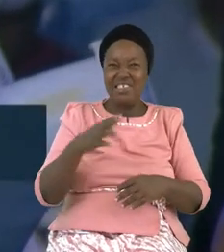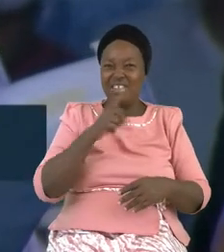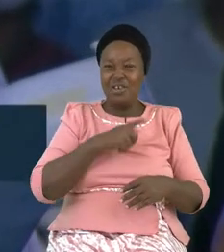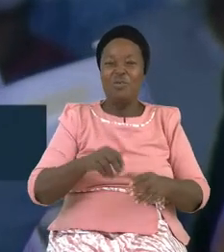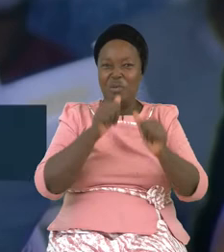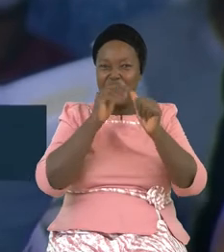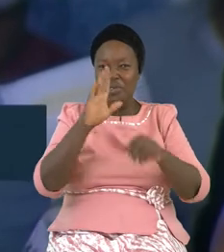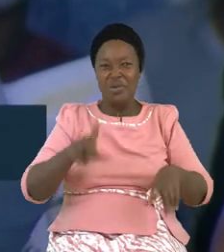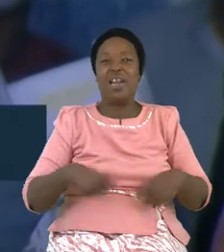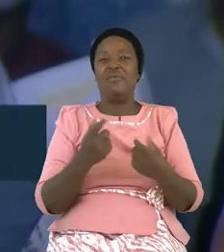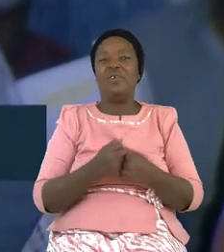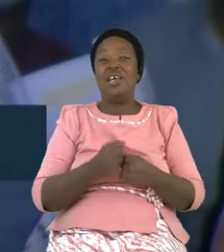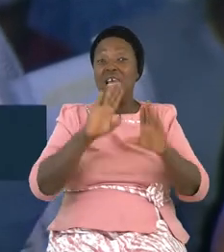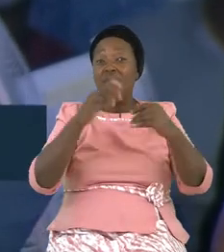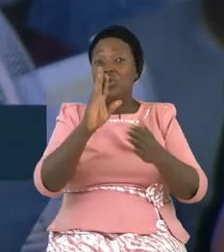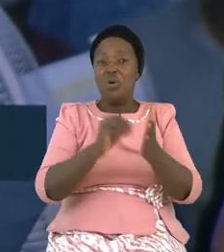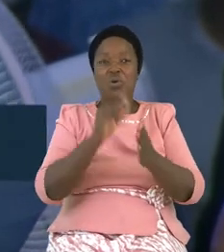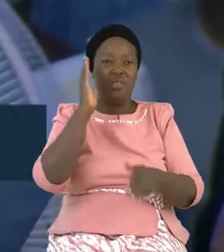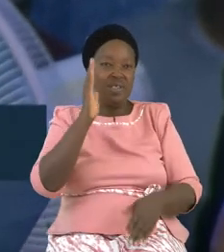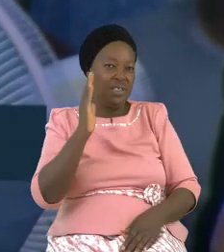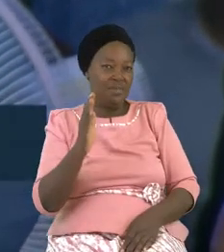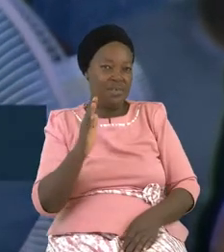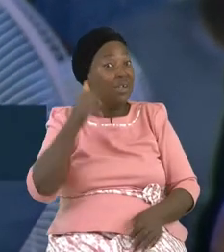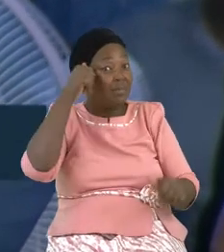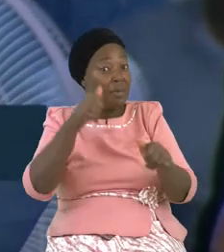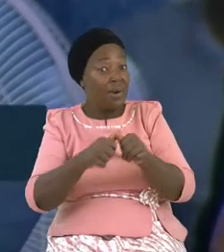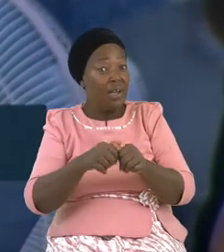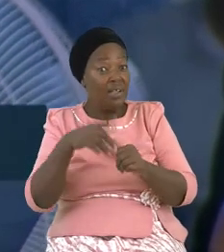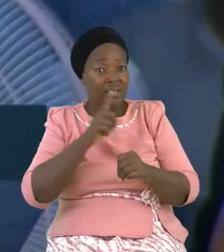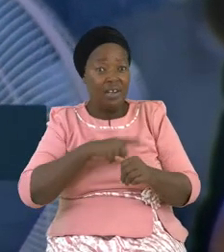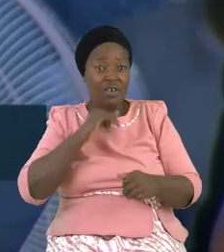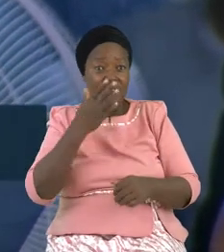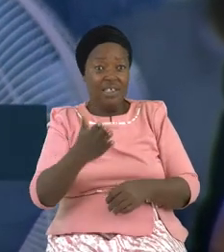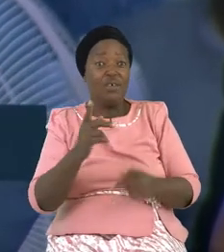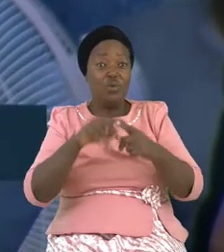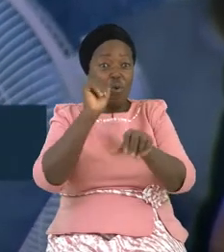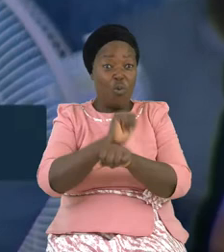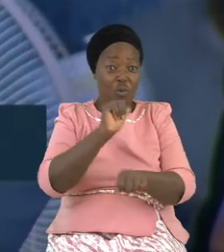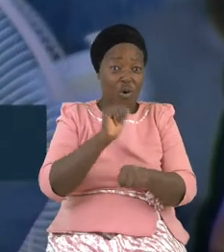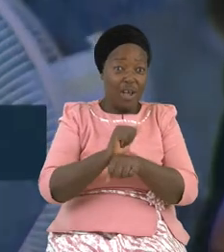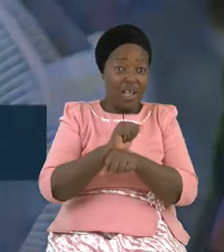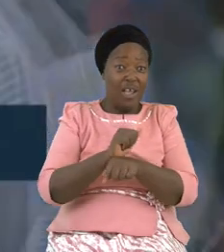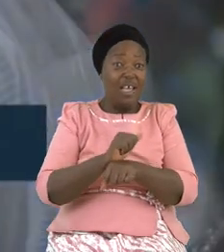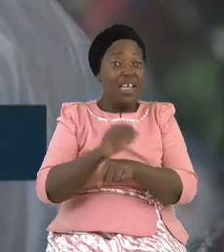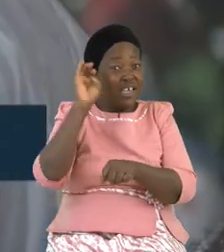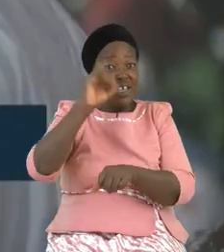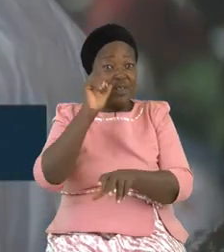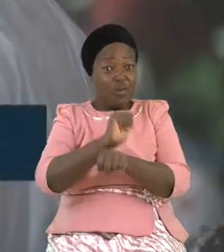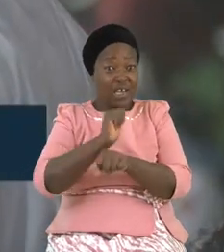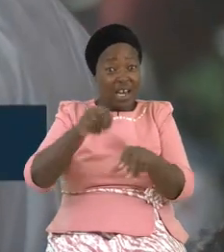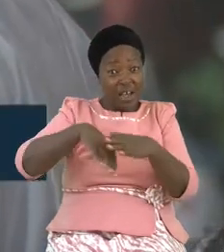anywhere, fill the form right now and return it to the counselors.